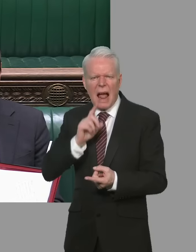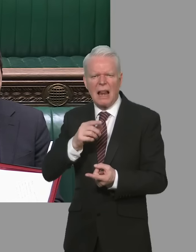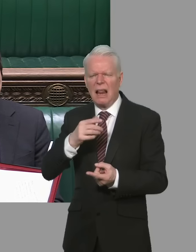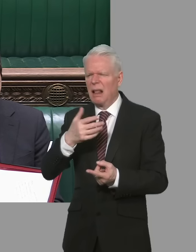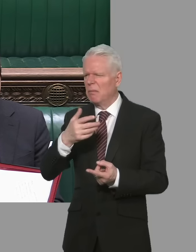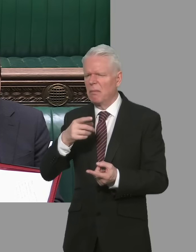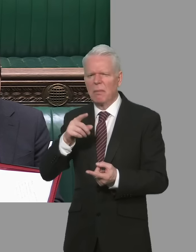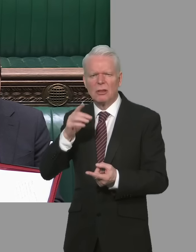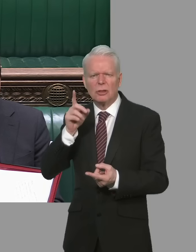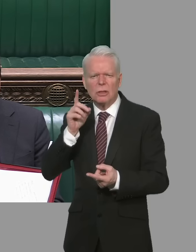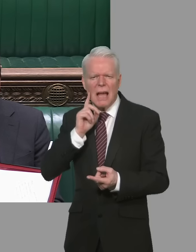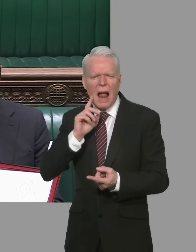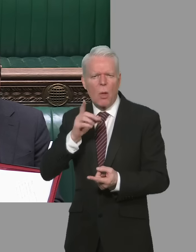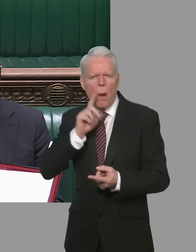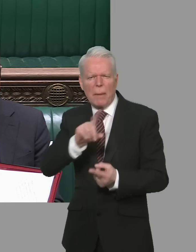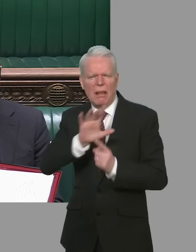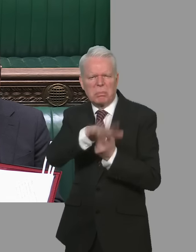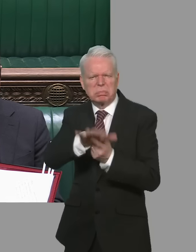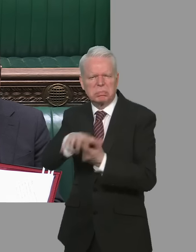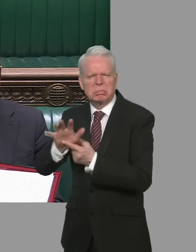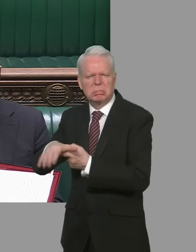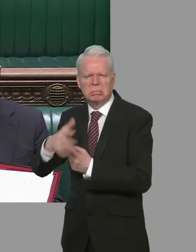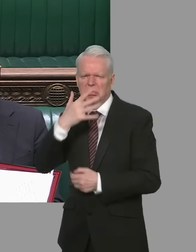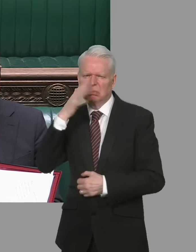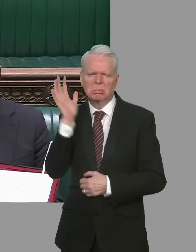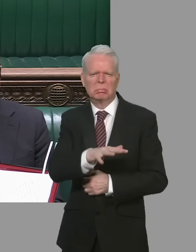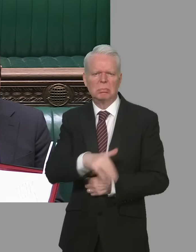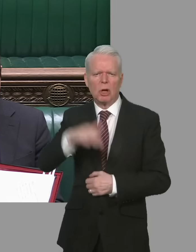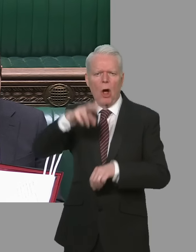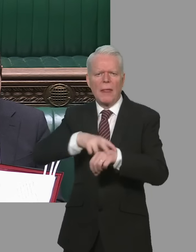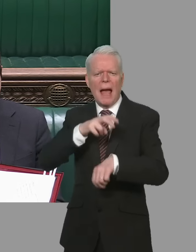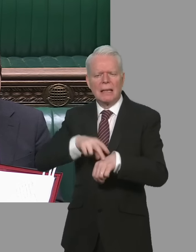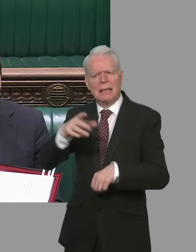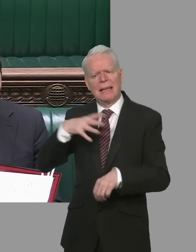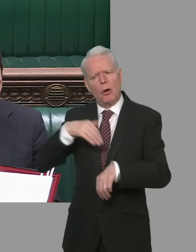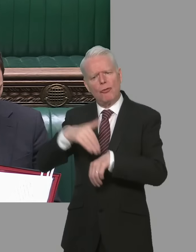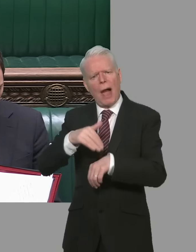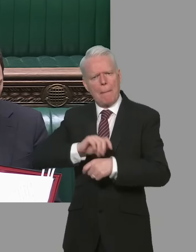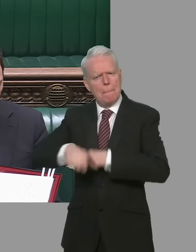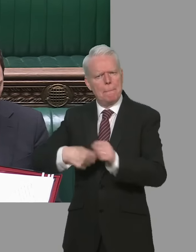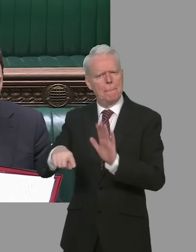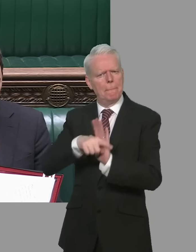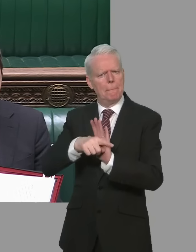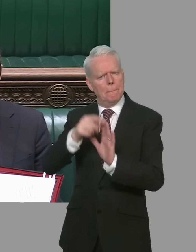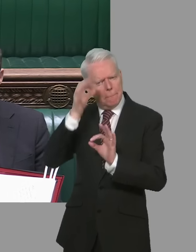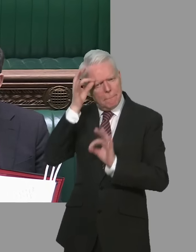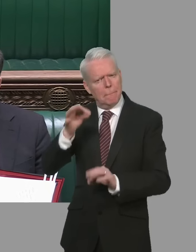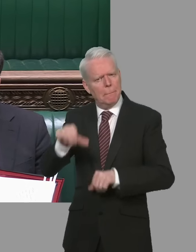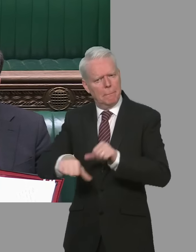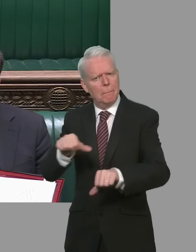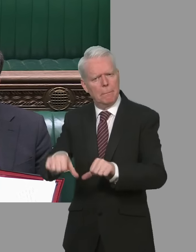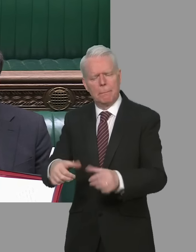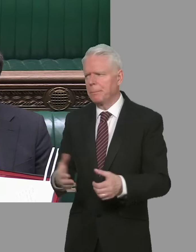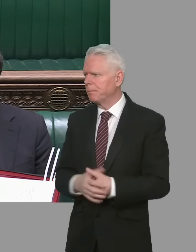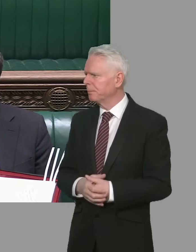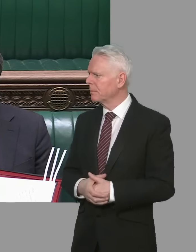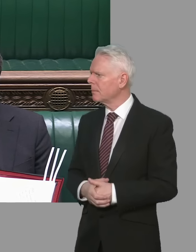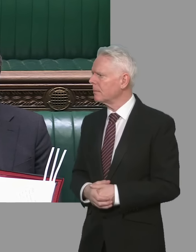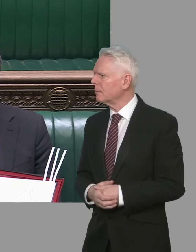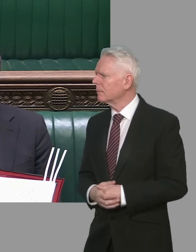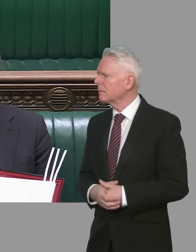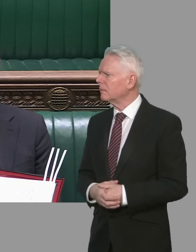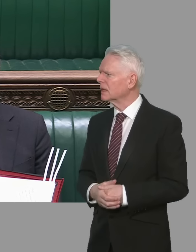the brutal murder of Natalie McNally and the deaths of Amy Doherty and Ellie Flanagan that